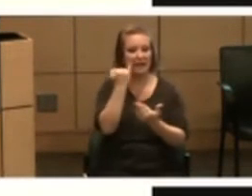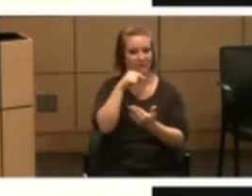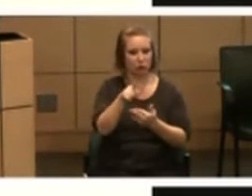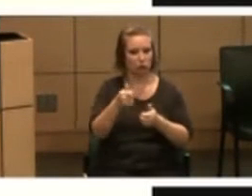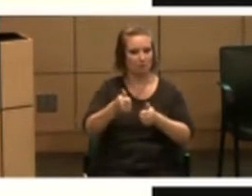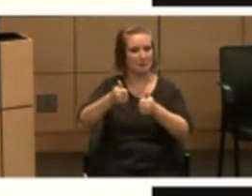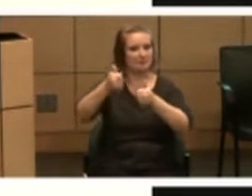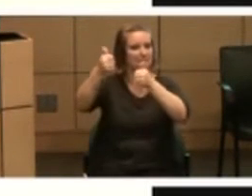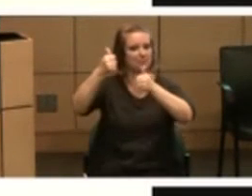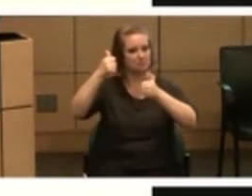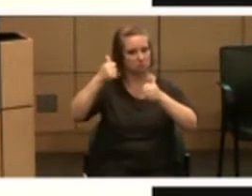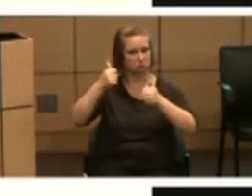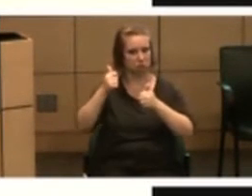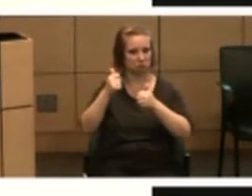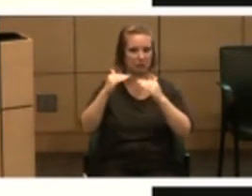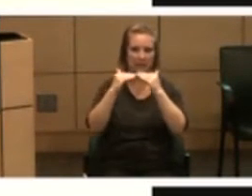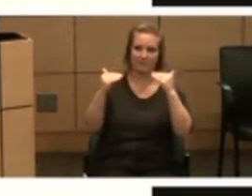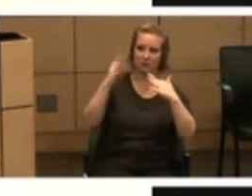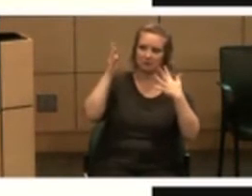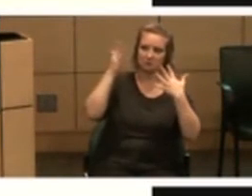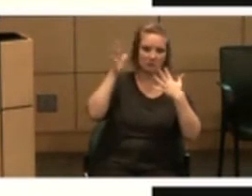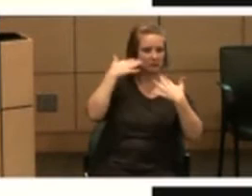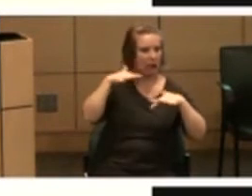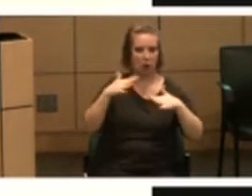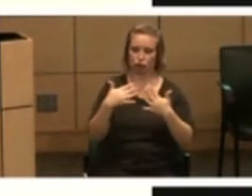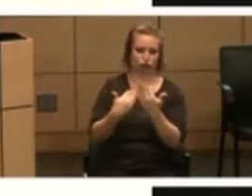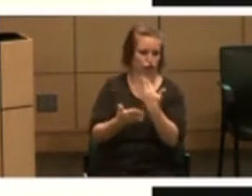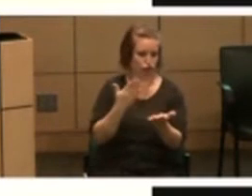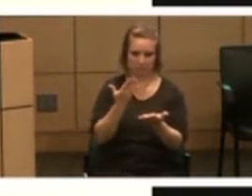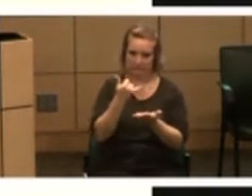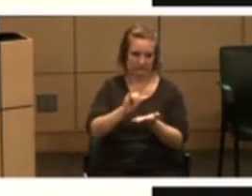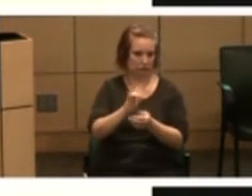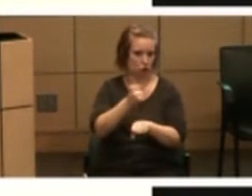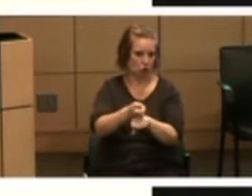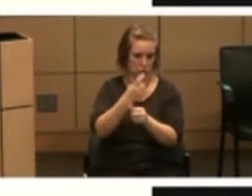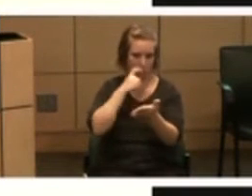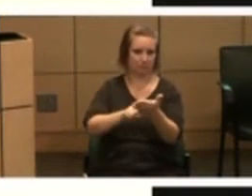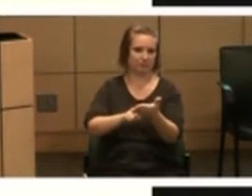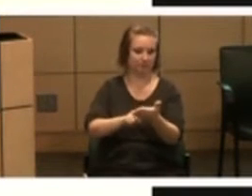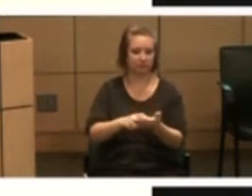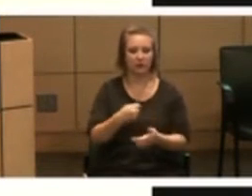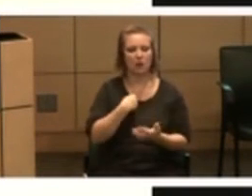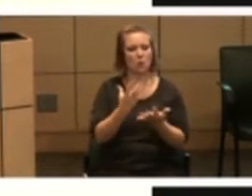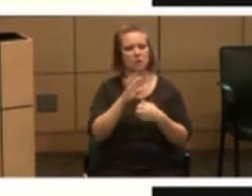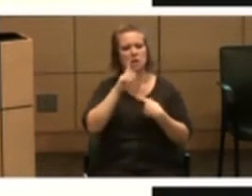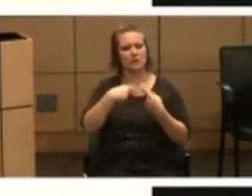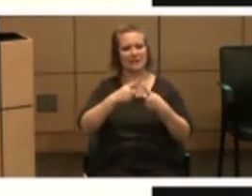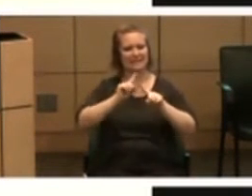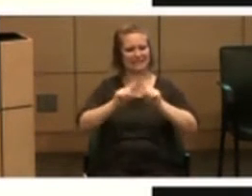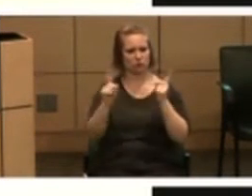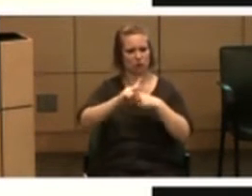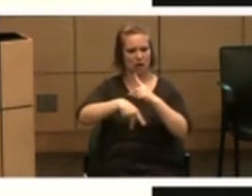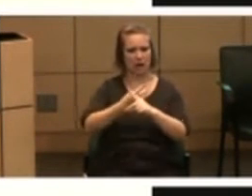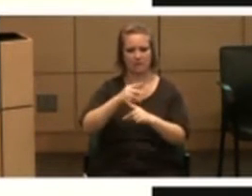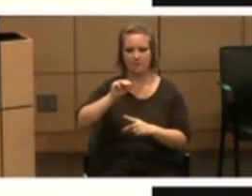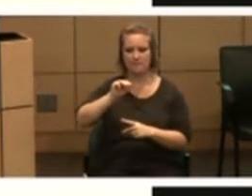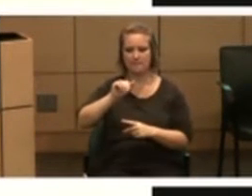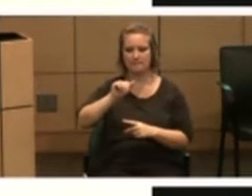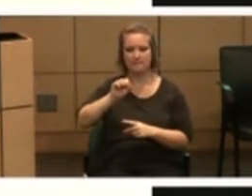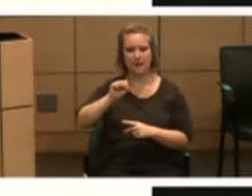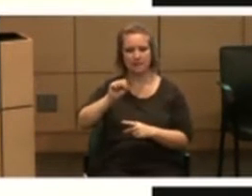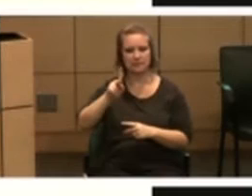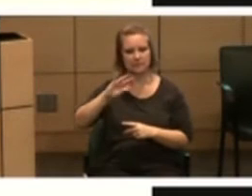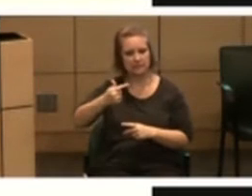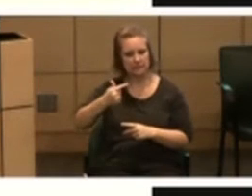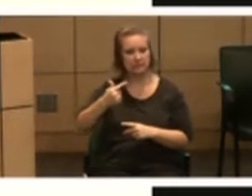speech sometimes. Okay? What I'm going to talk about a lot today is a different kind of masking that we talk about a lot in the literature. Everything